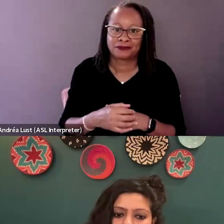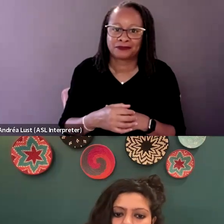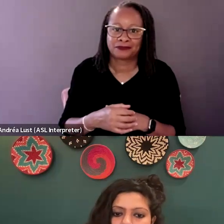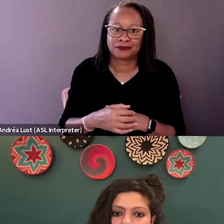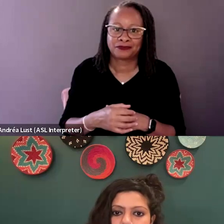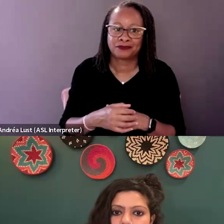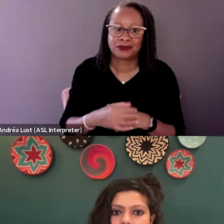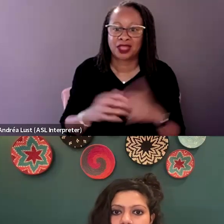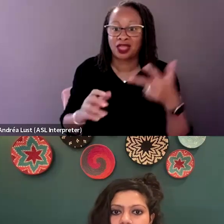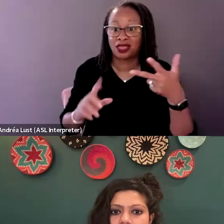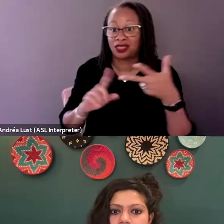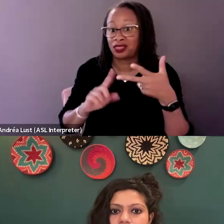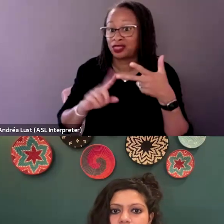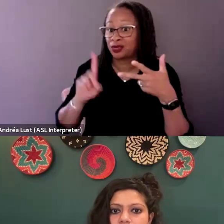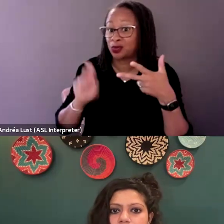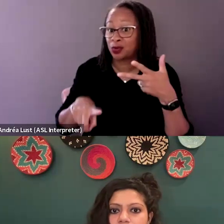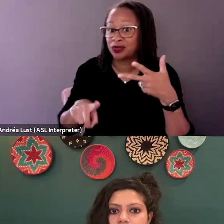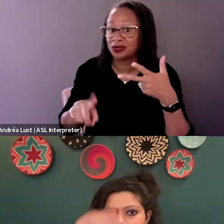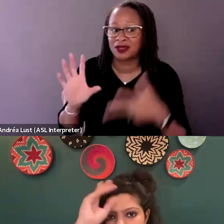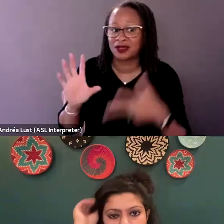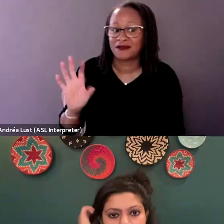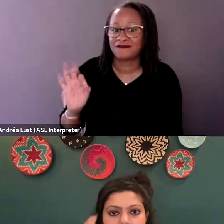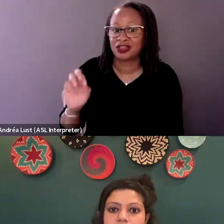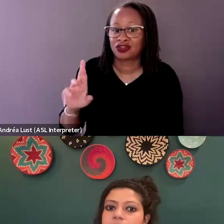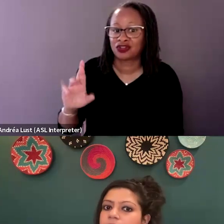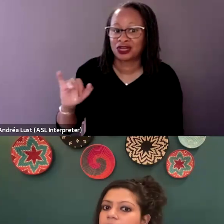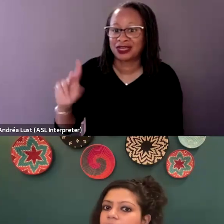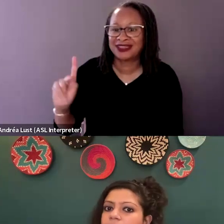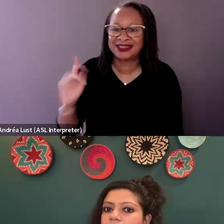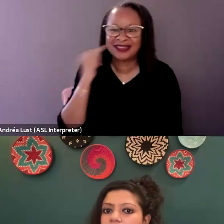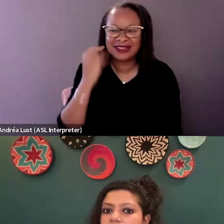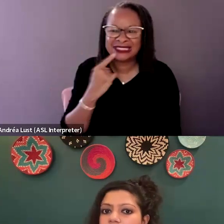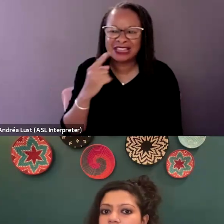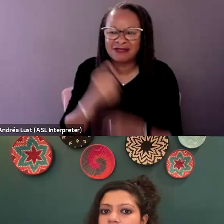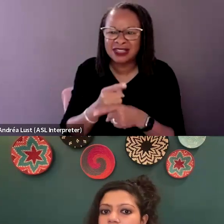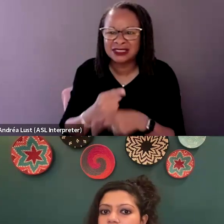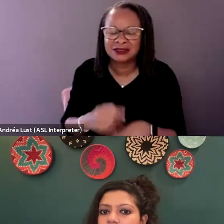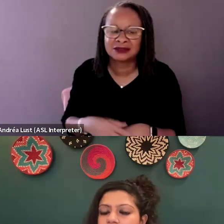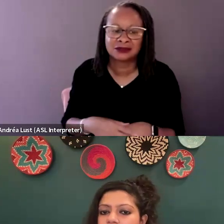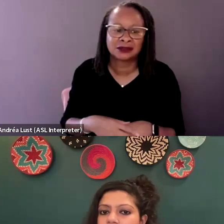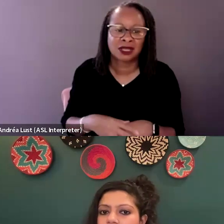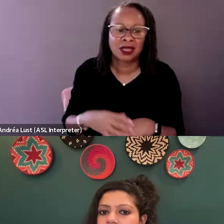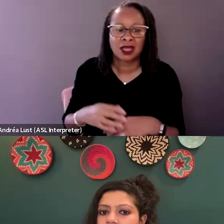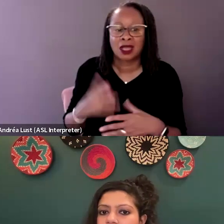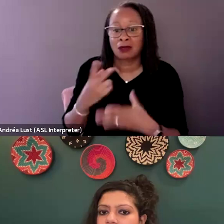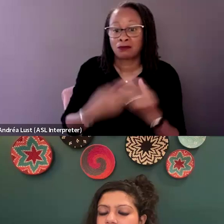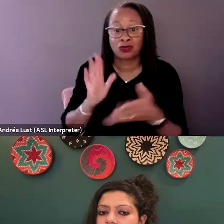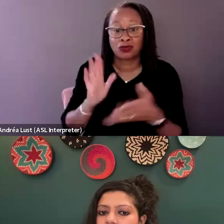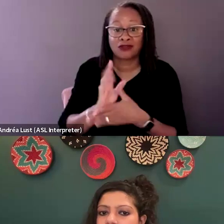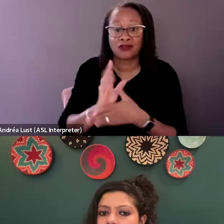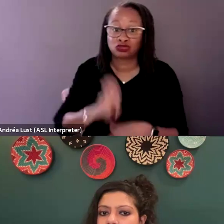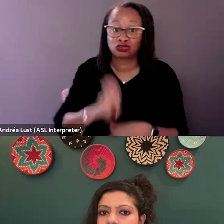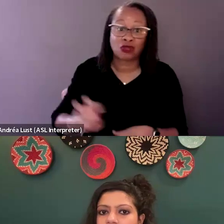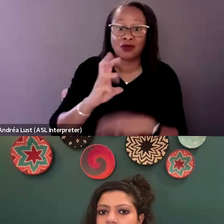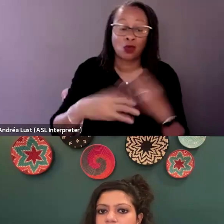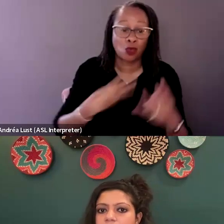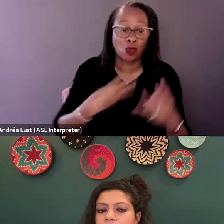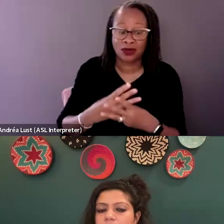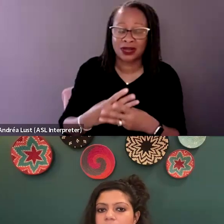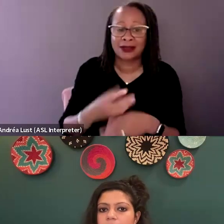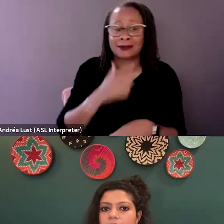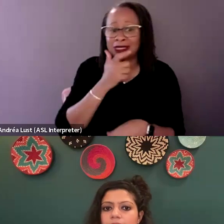people that whatever, or projects that have come to us that are interesting and that we've. And of course, it's like it's a constantly shape shifting kind of contour of things.